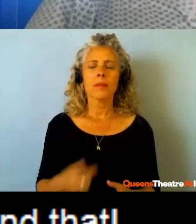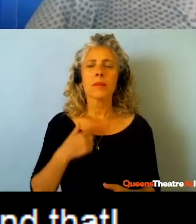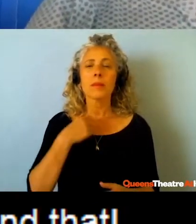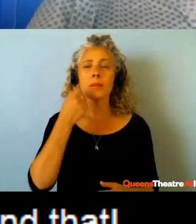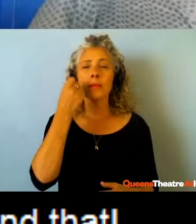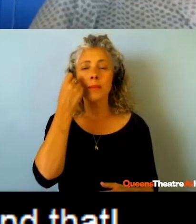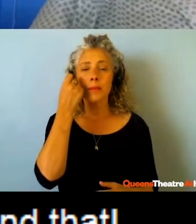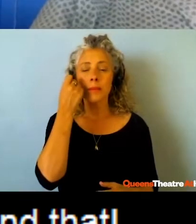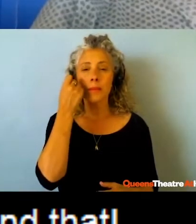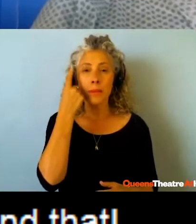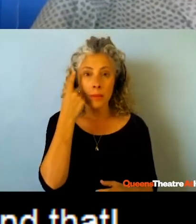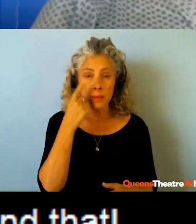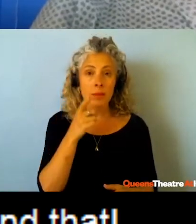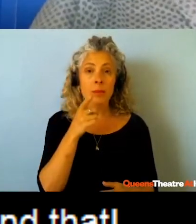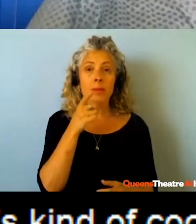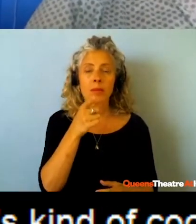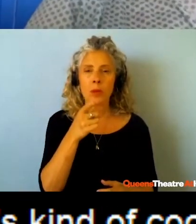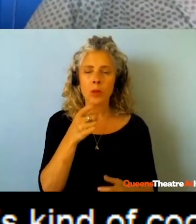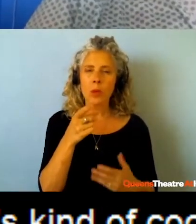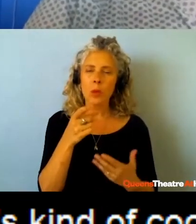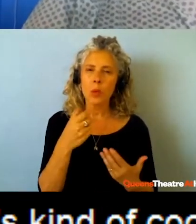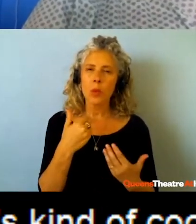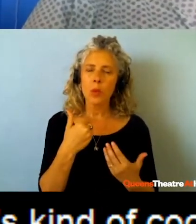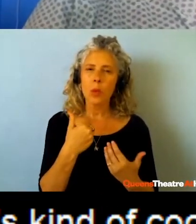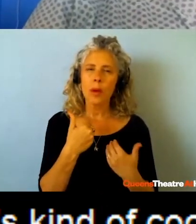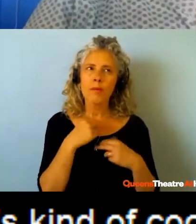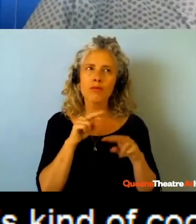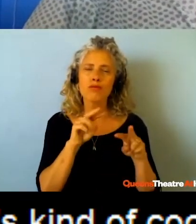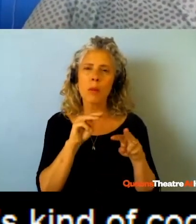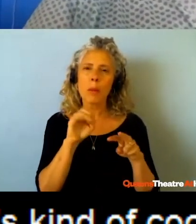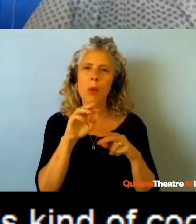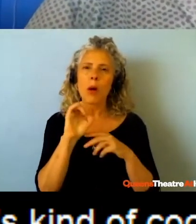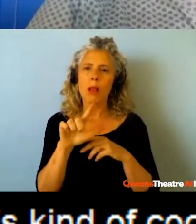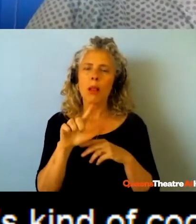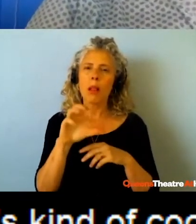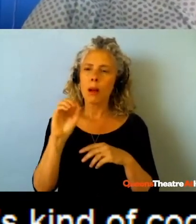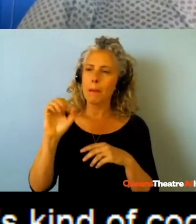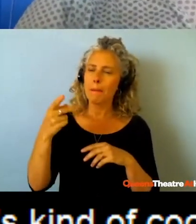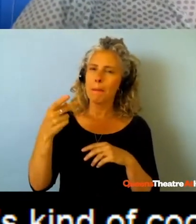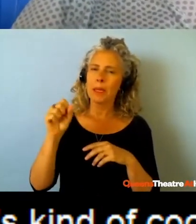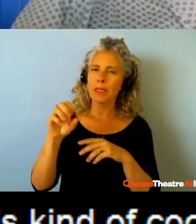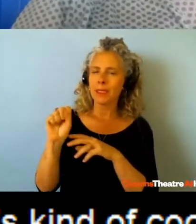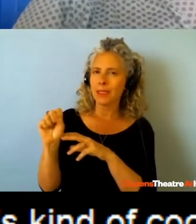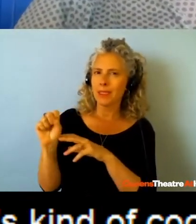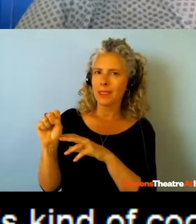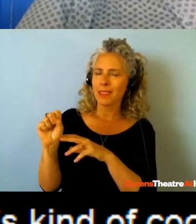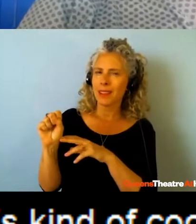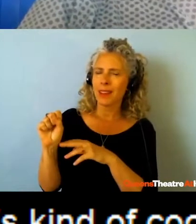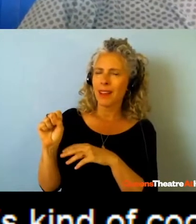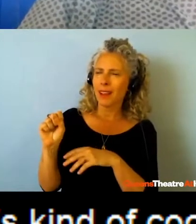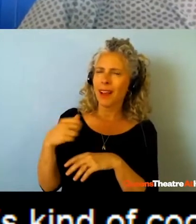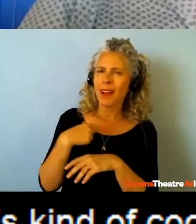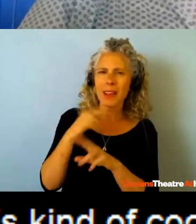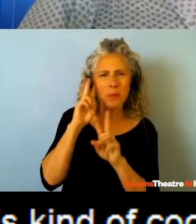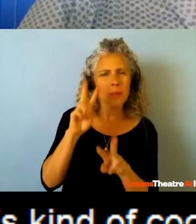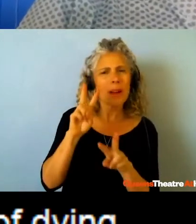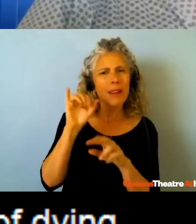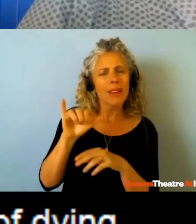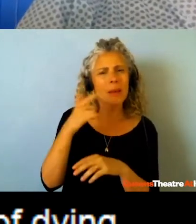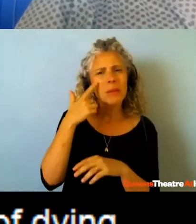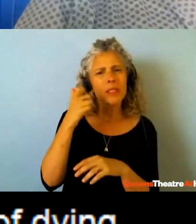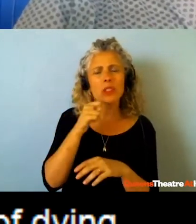that. You have a moral compass. I admire that. In fact, it's kind of cool that you don't go around killing people every which